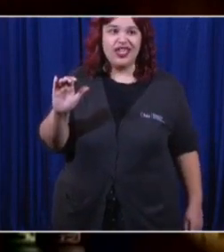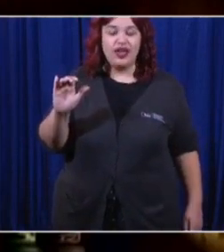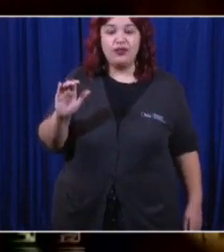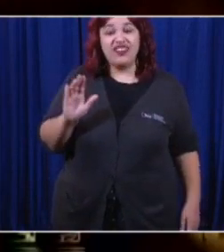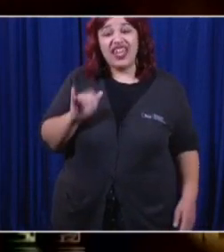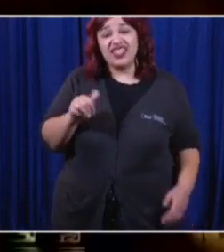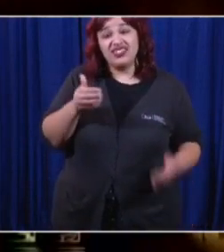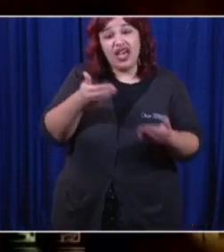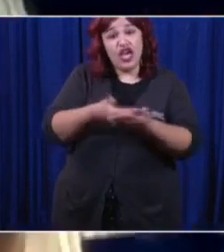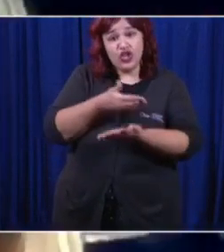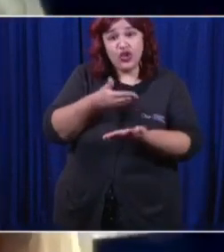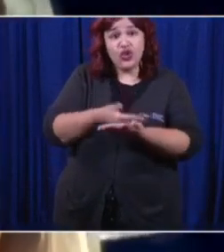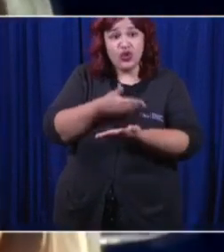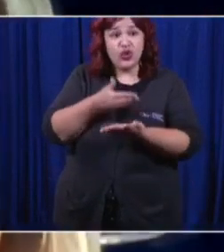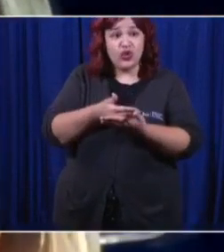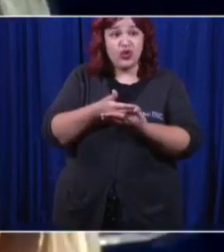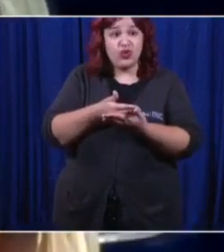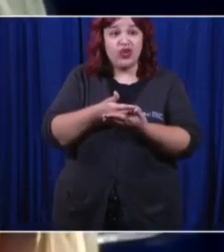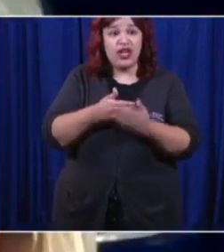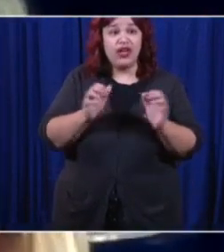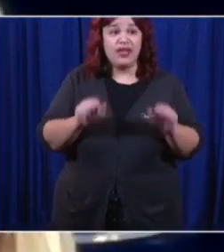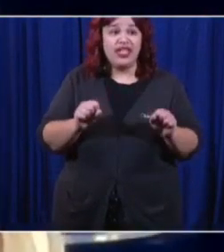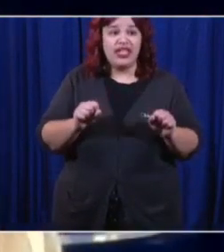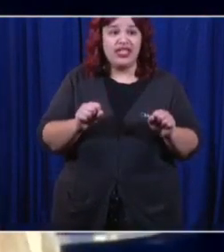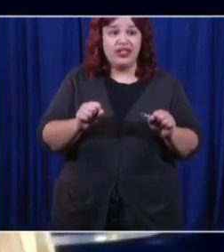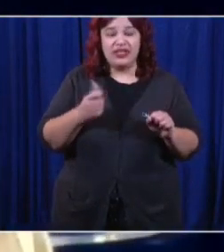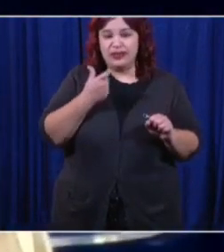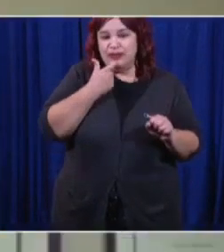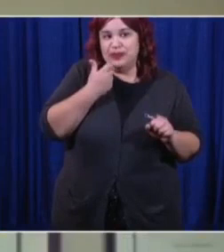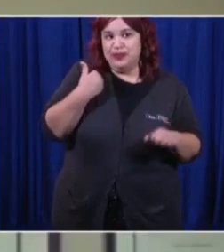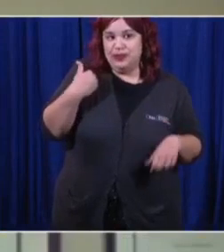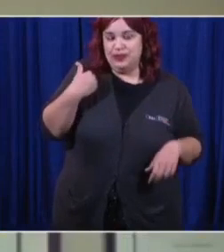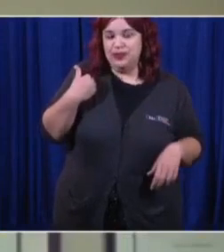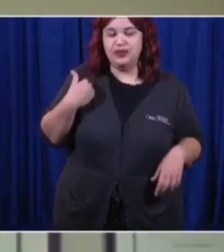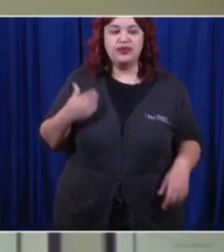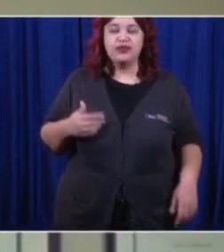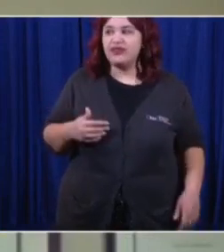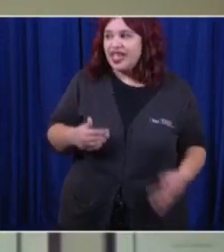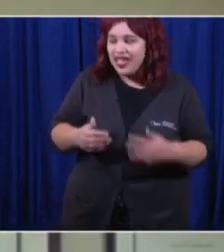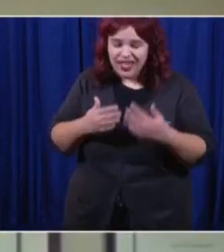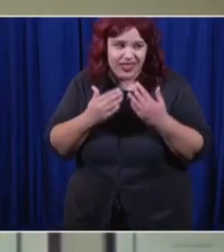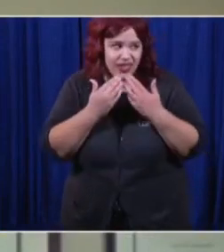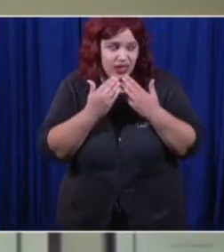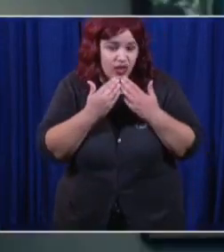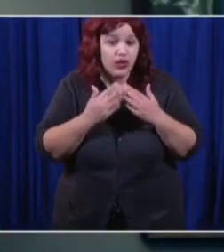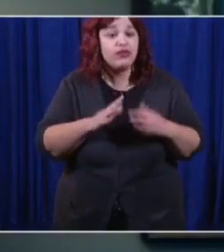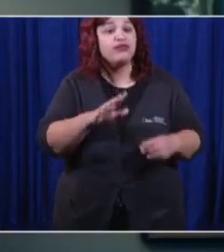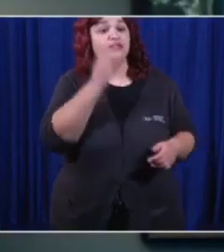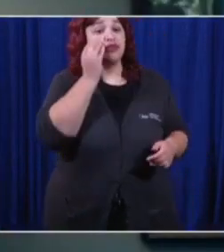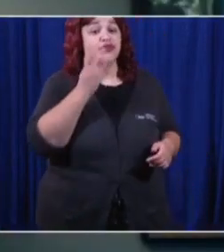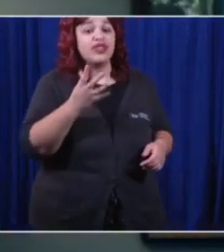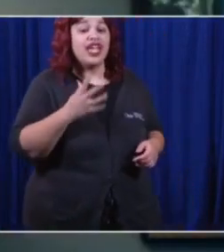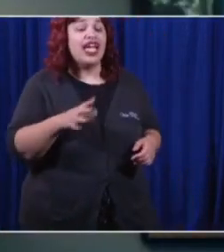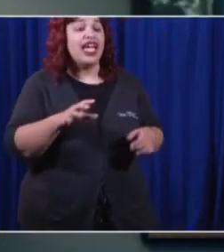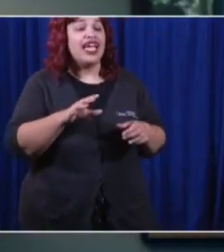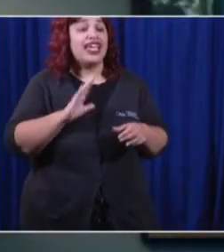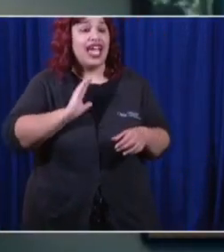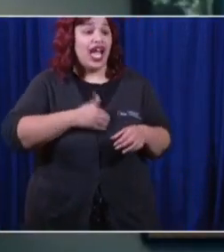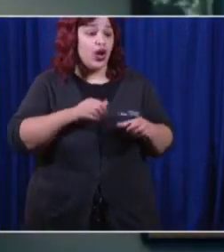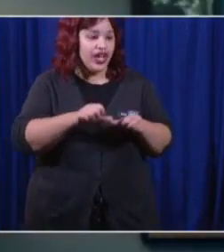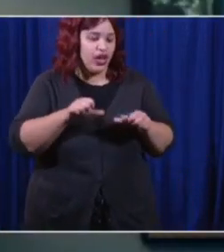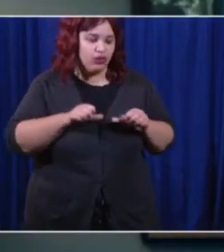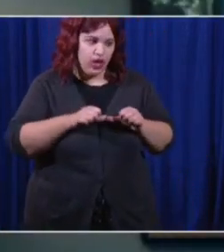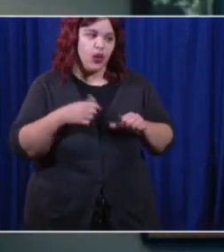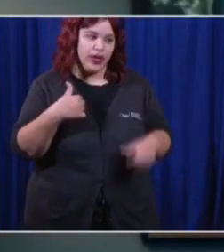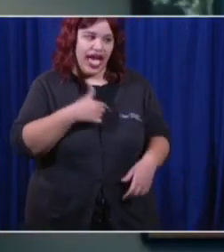ago. Okay, great. Thank you. And in Zone 1, we have started to see some of the area skilled nursing facilities stepping up and